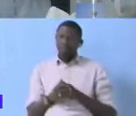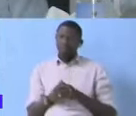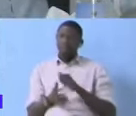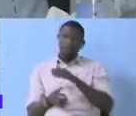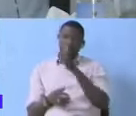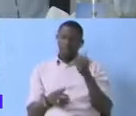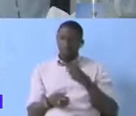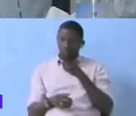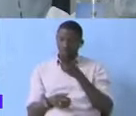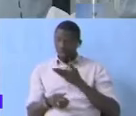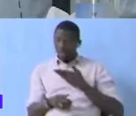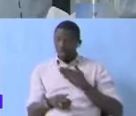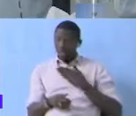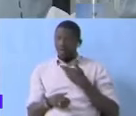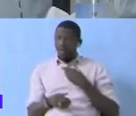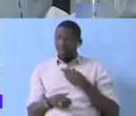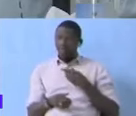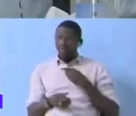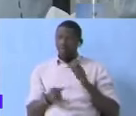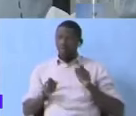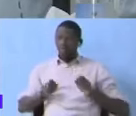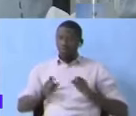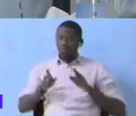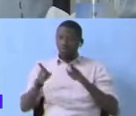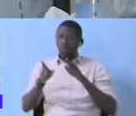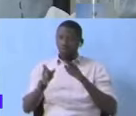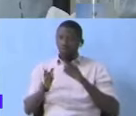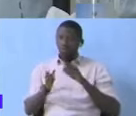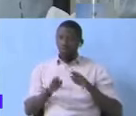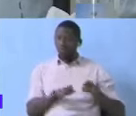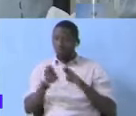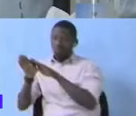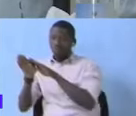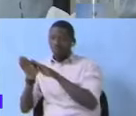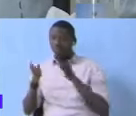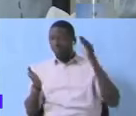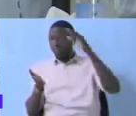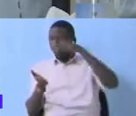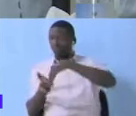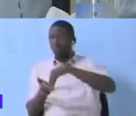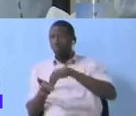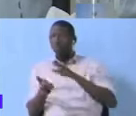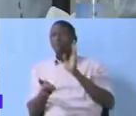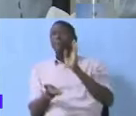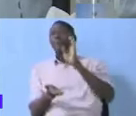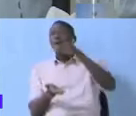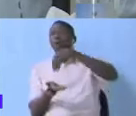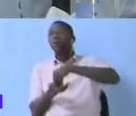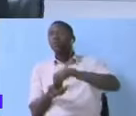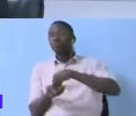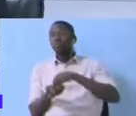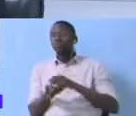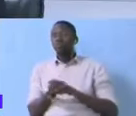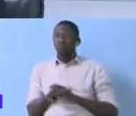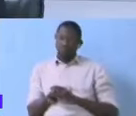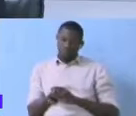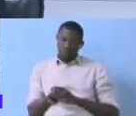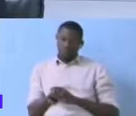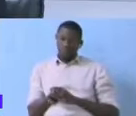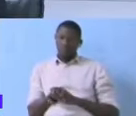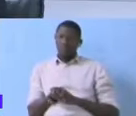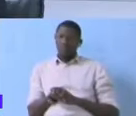did you have occasion to move to Banjul? Fodu inata silo soto le kaboje kana Banjul.